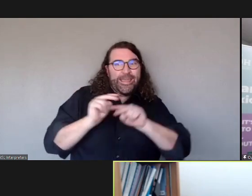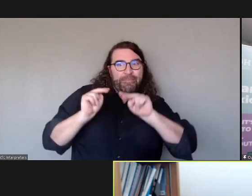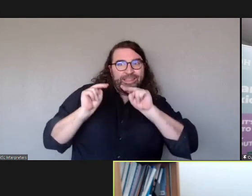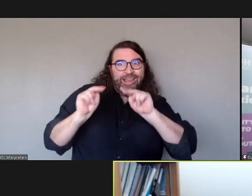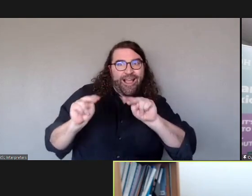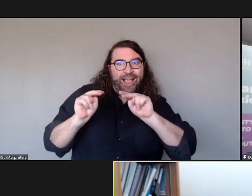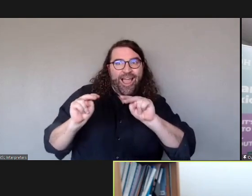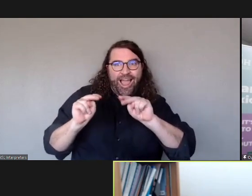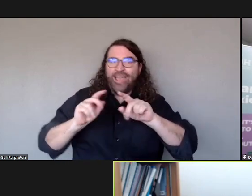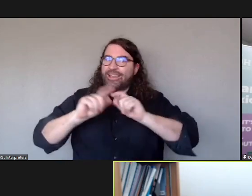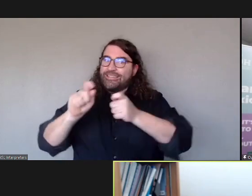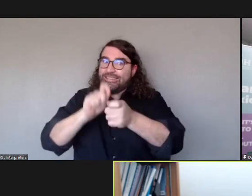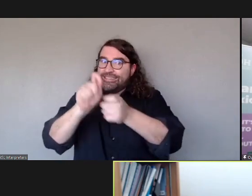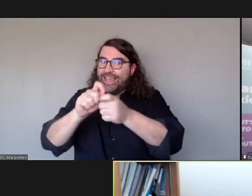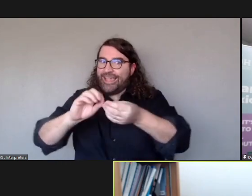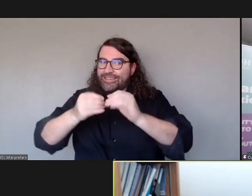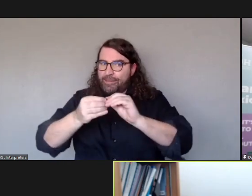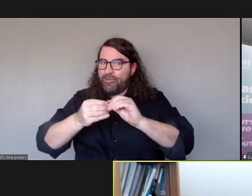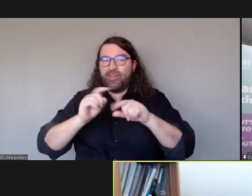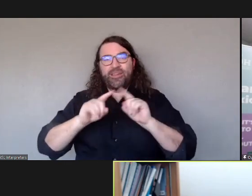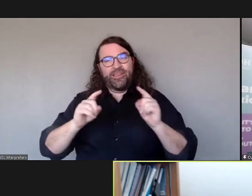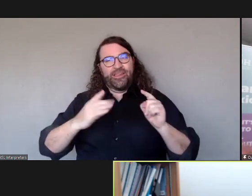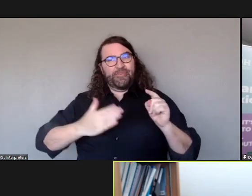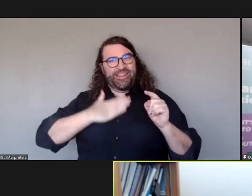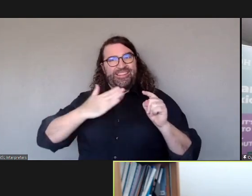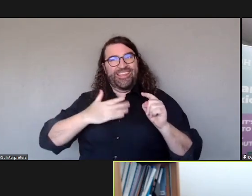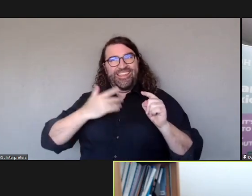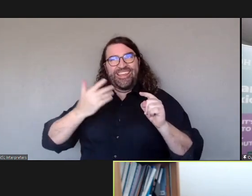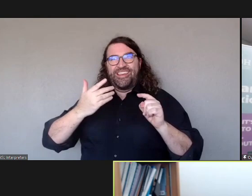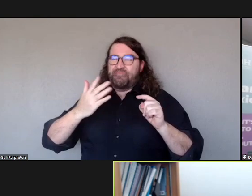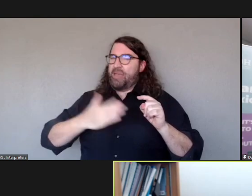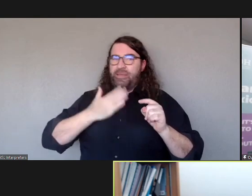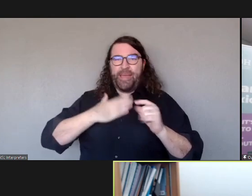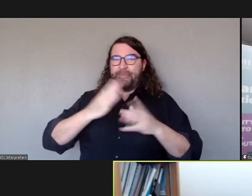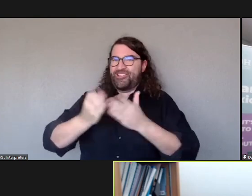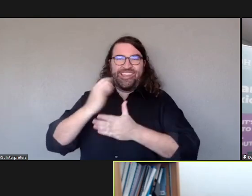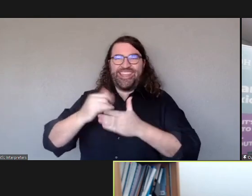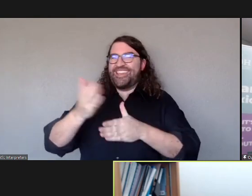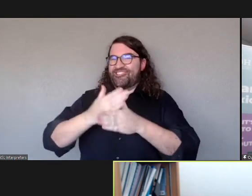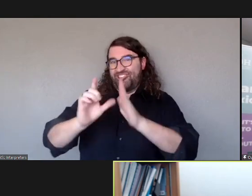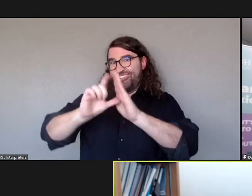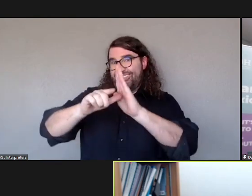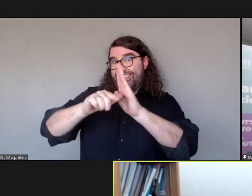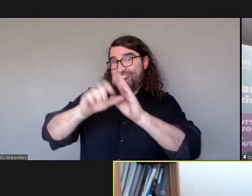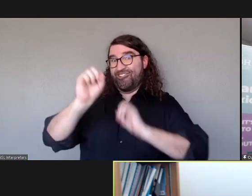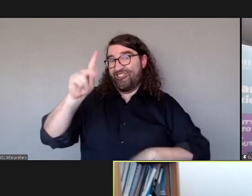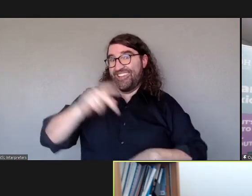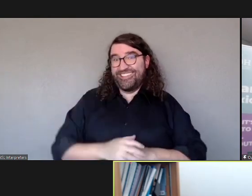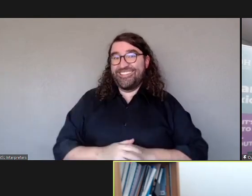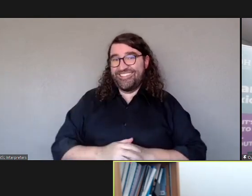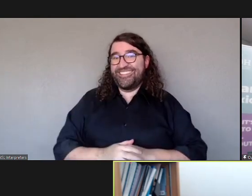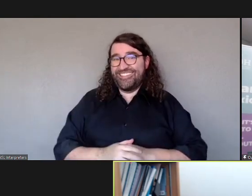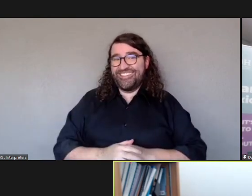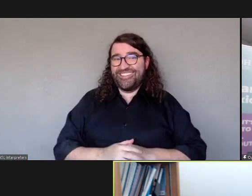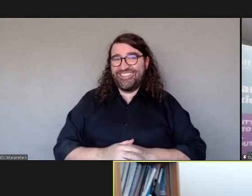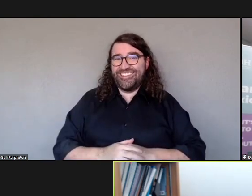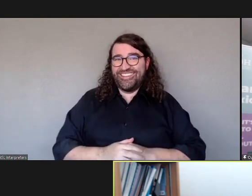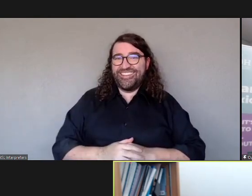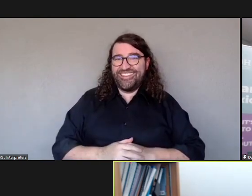number at my fingertips, but I'd be happy to get it and share that with you shortly after the conference.